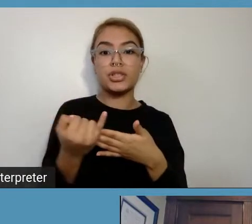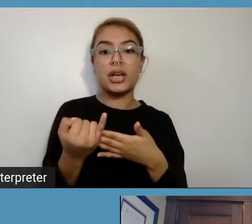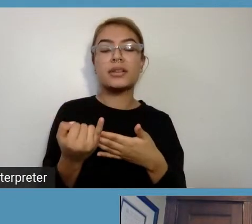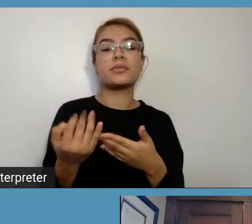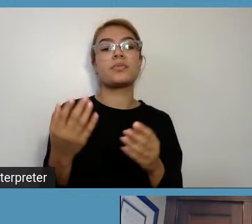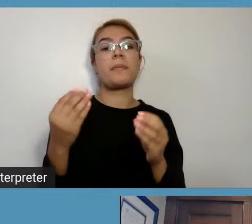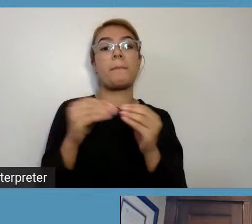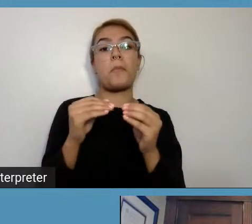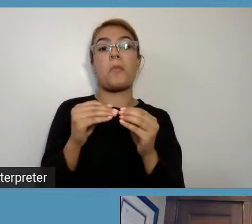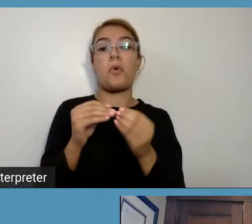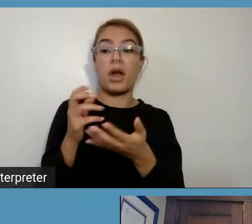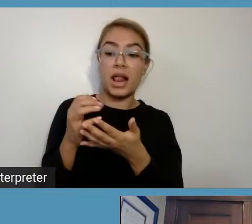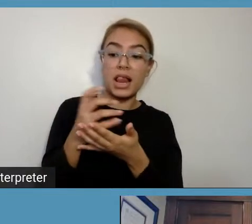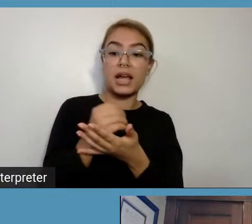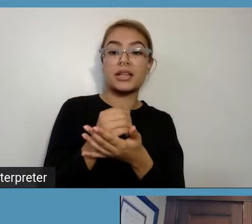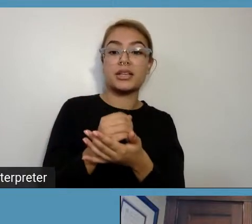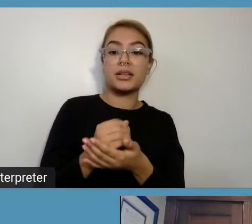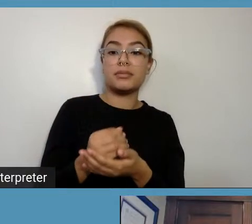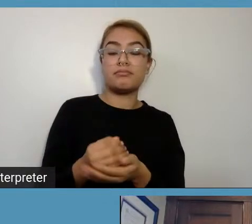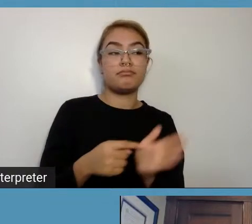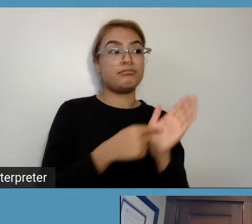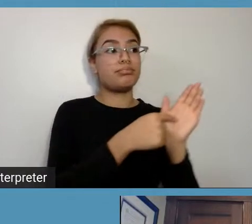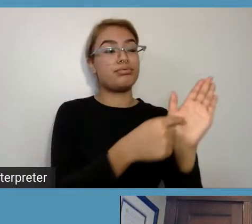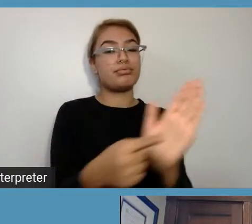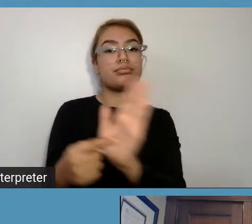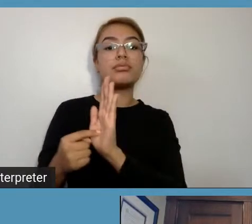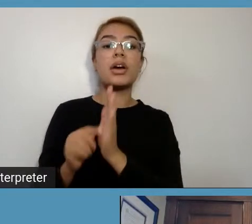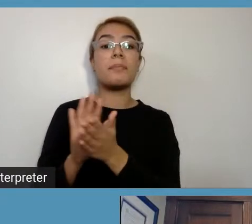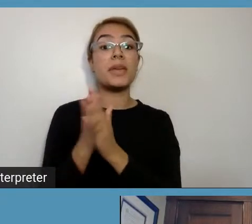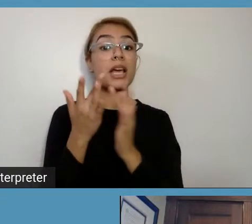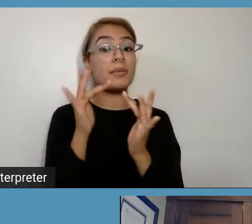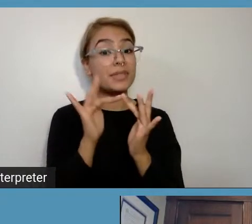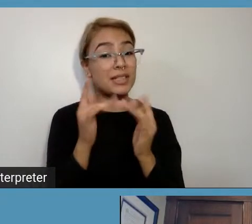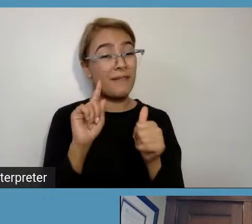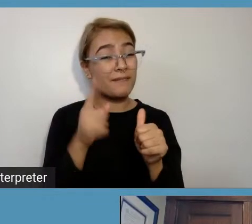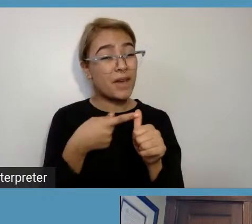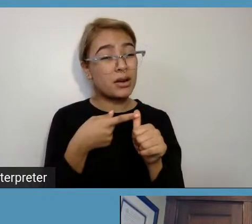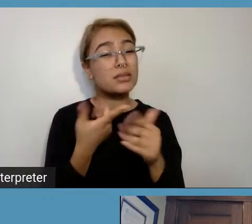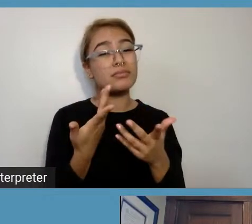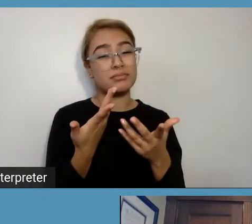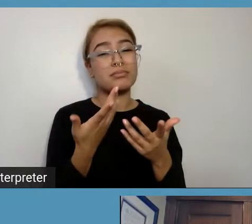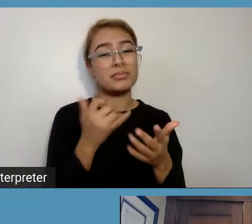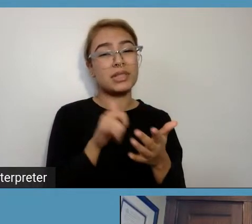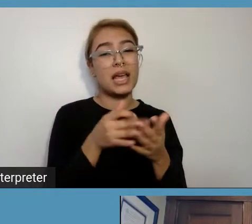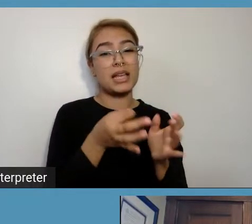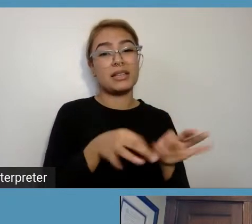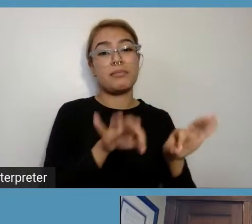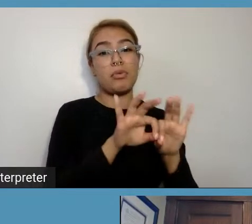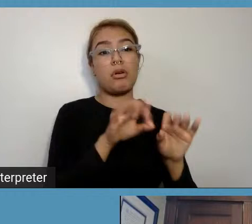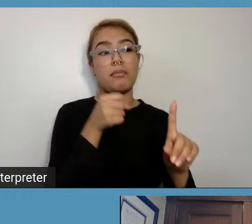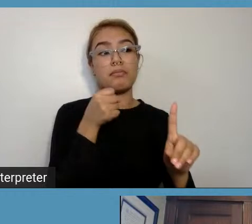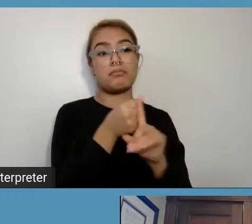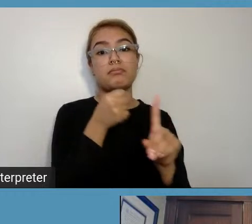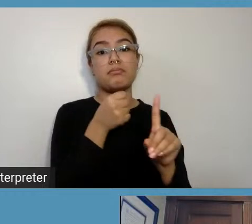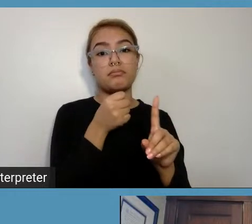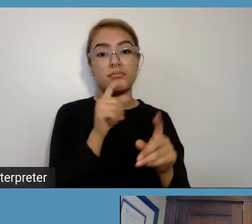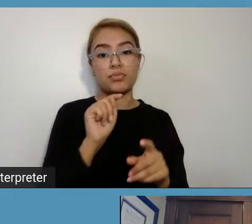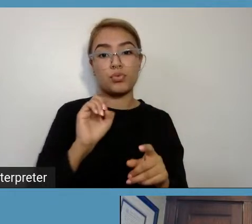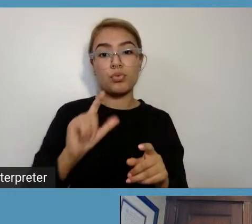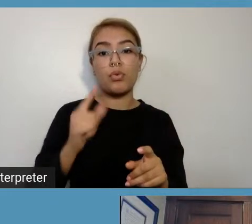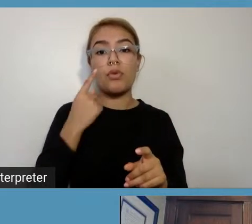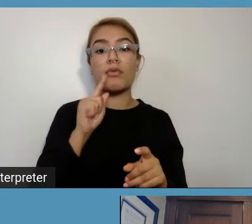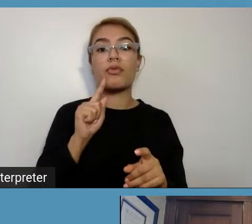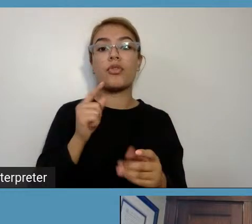lot more of our collection out, but digitizing those things that are in storage has been a very powerful tool for